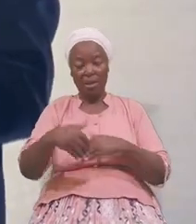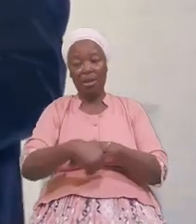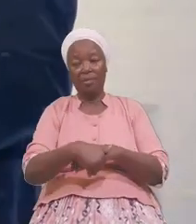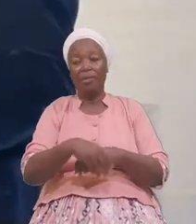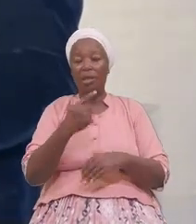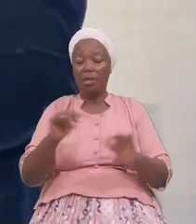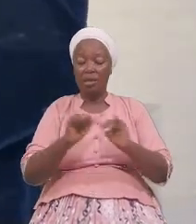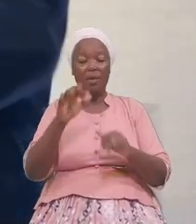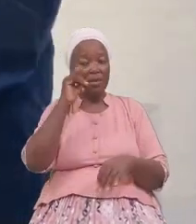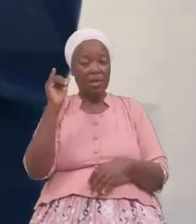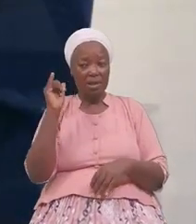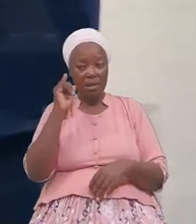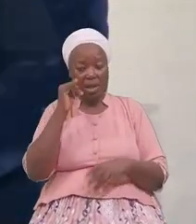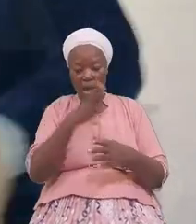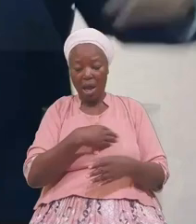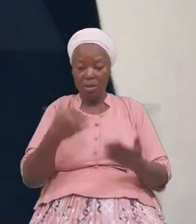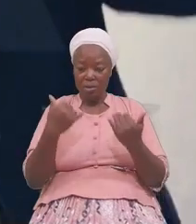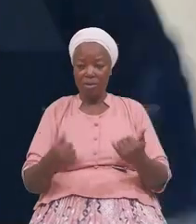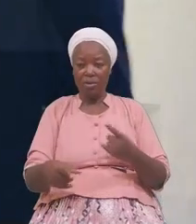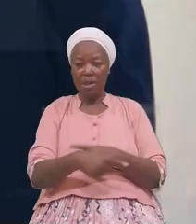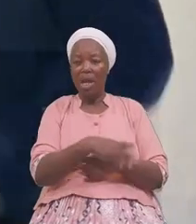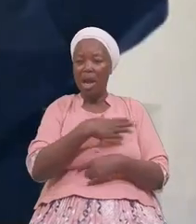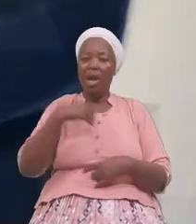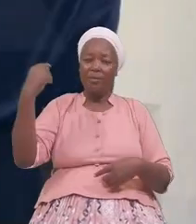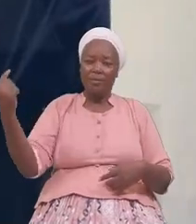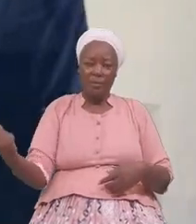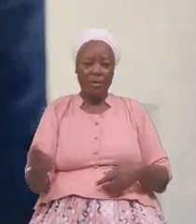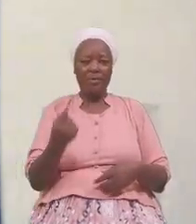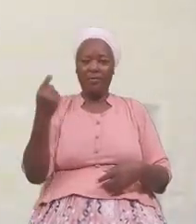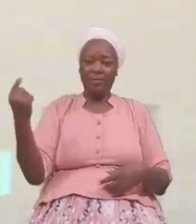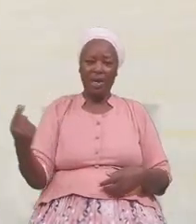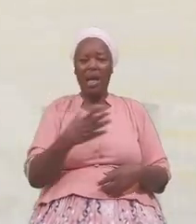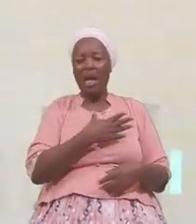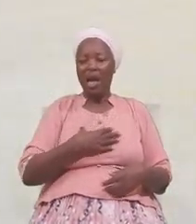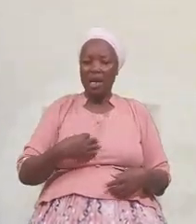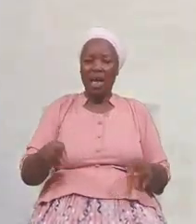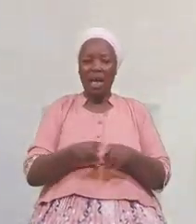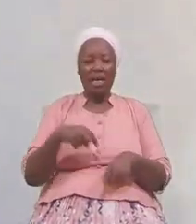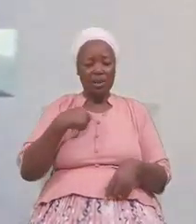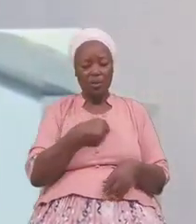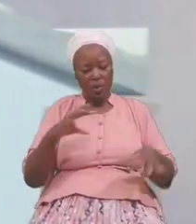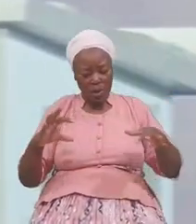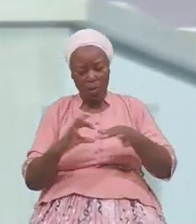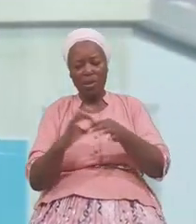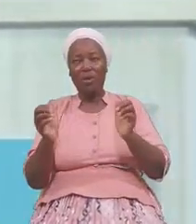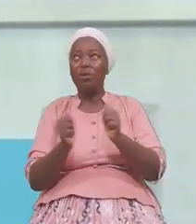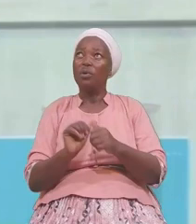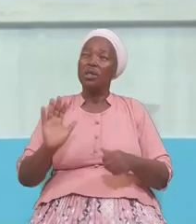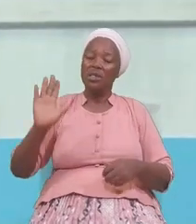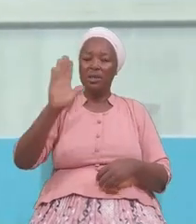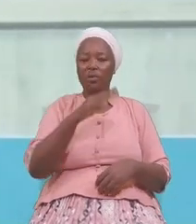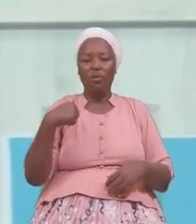same yesterday and today and forever. And as we connect with him,